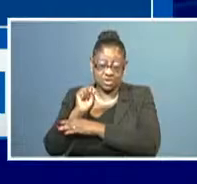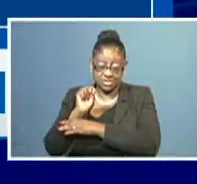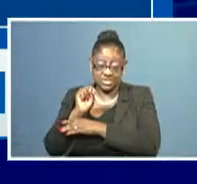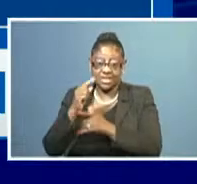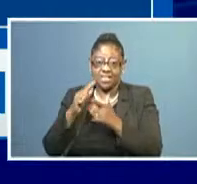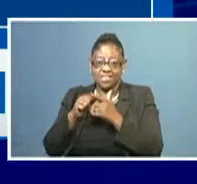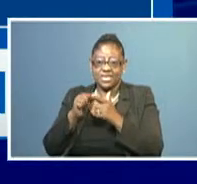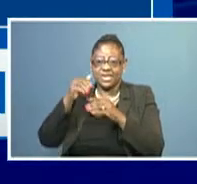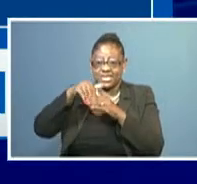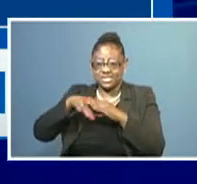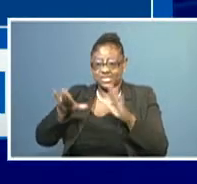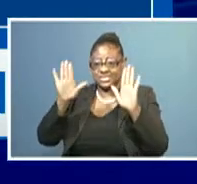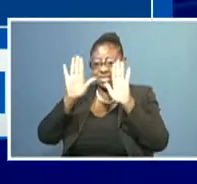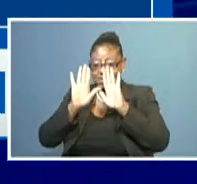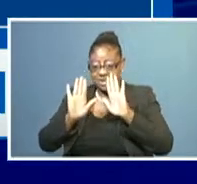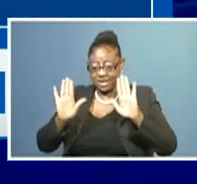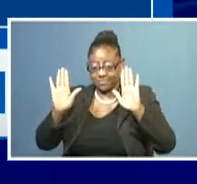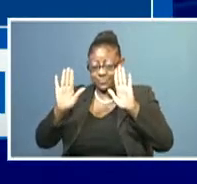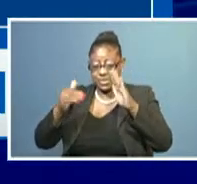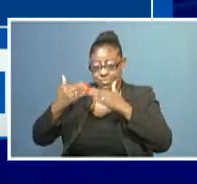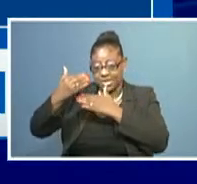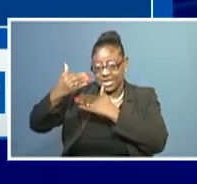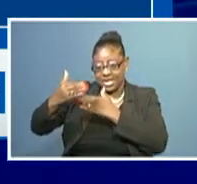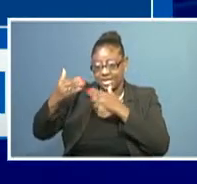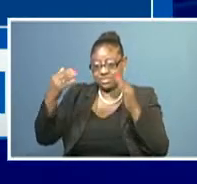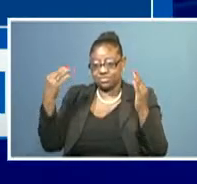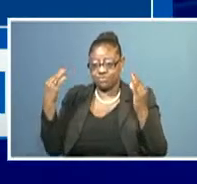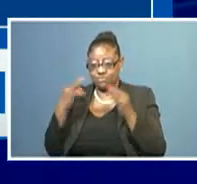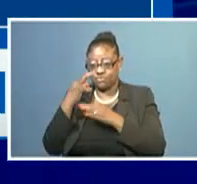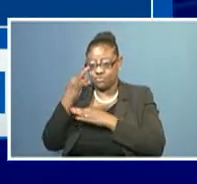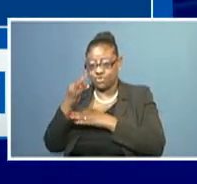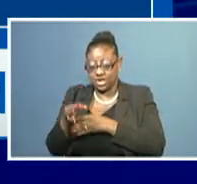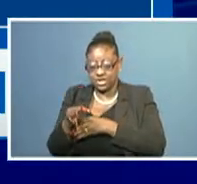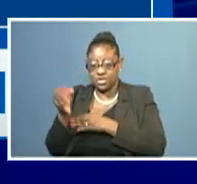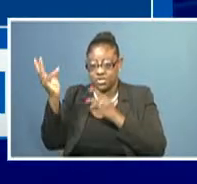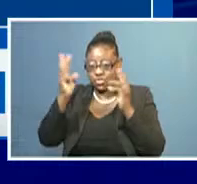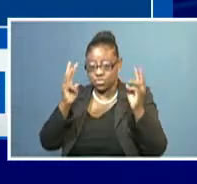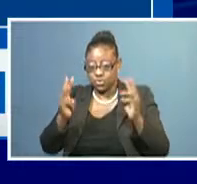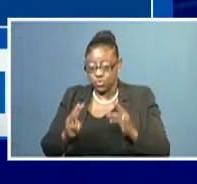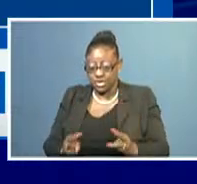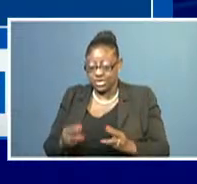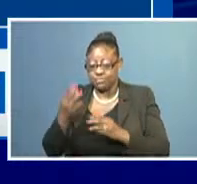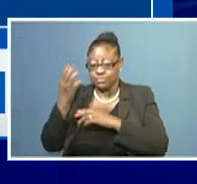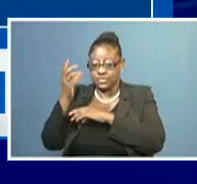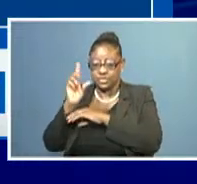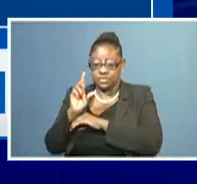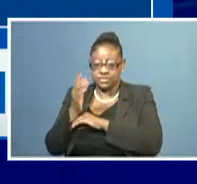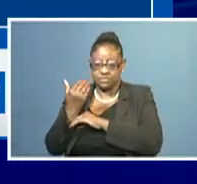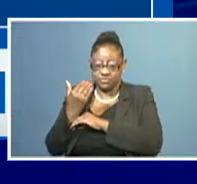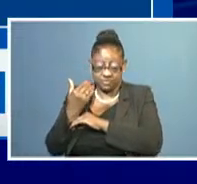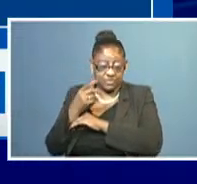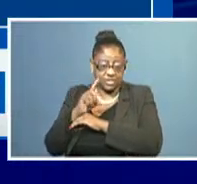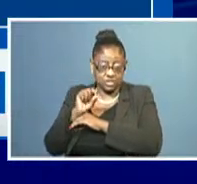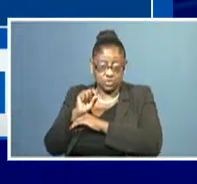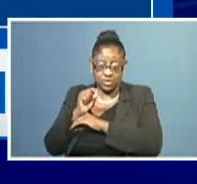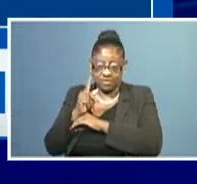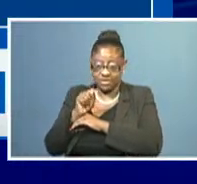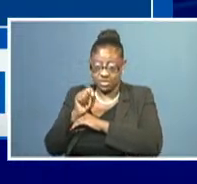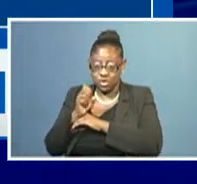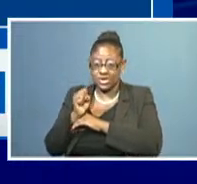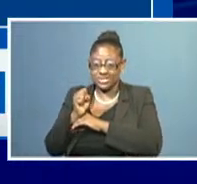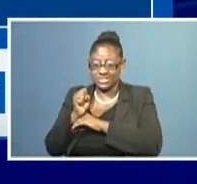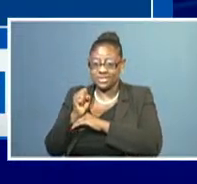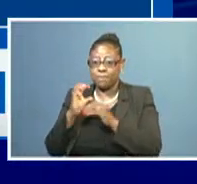take you into Sunday, behind that front, the winds are going to blow out of the north to northeast for the northwest and central Bahamas, increasing further